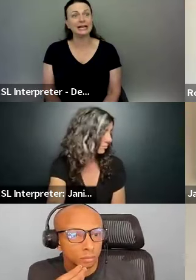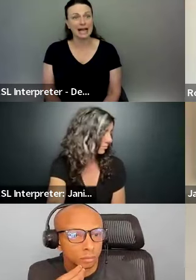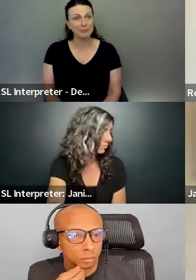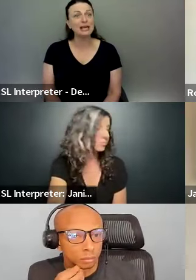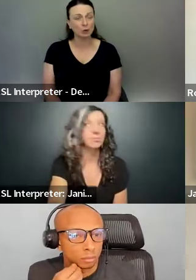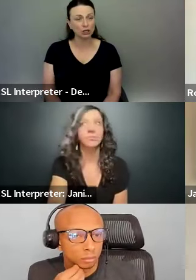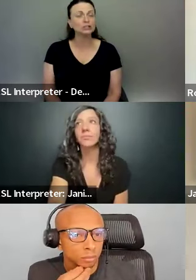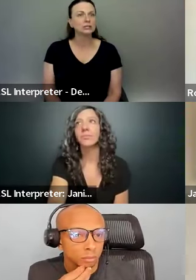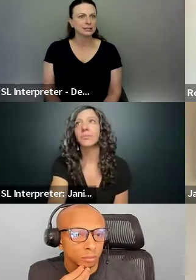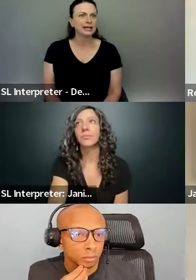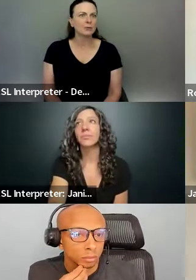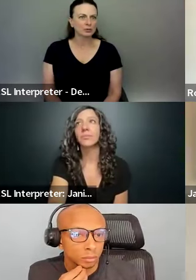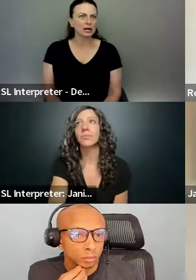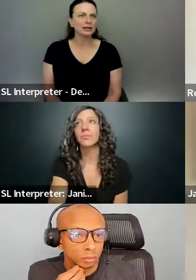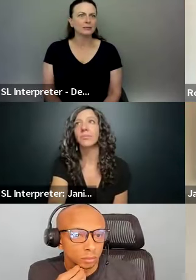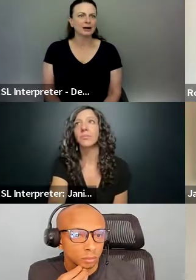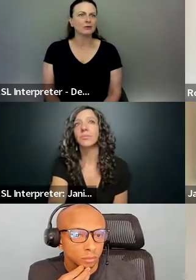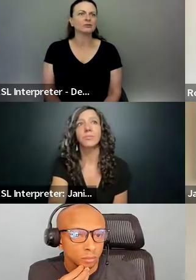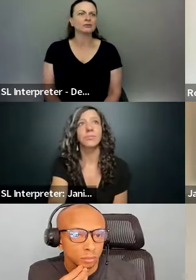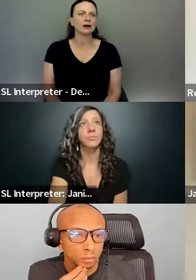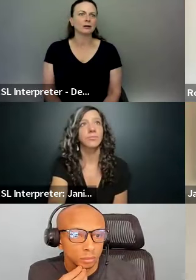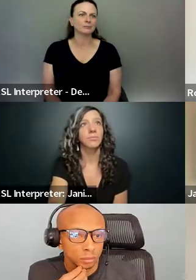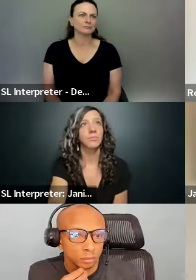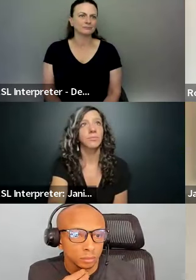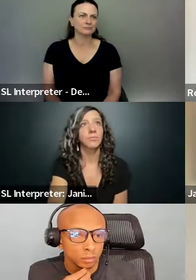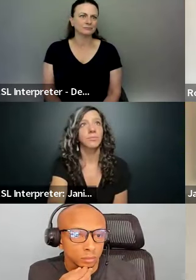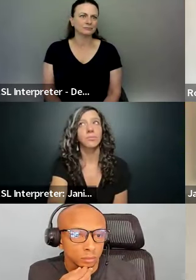in the signing happy hour. And we were talking about,